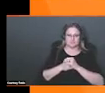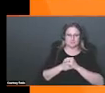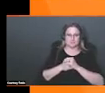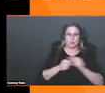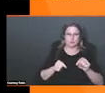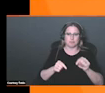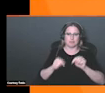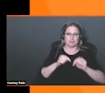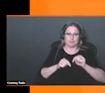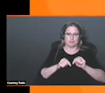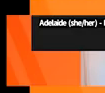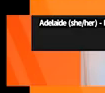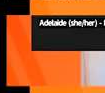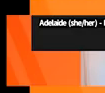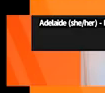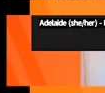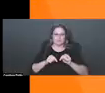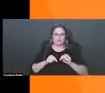here.